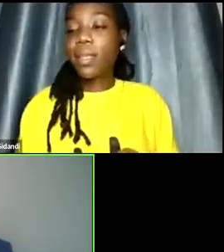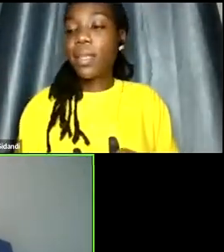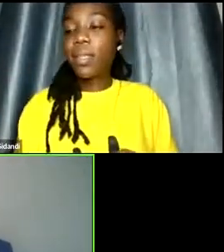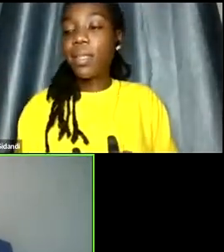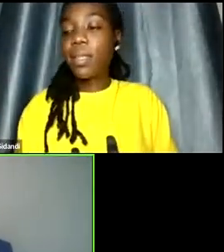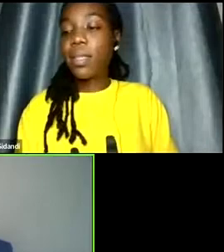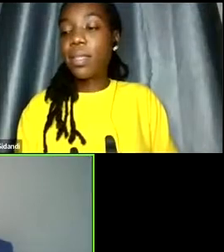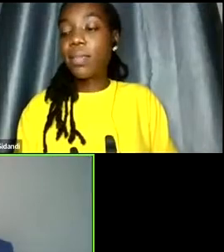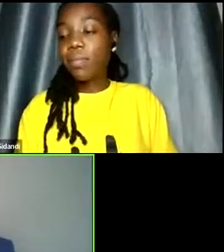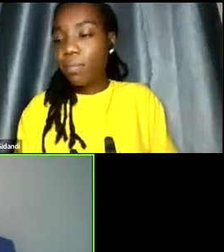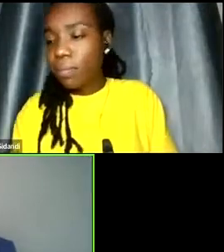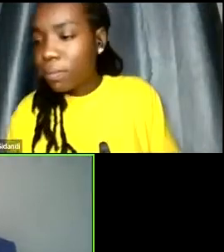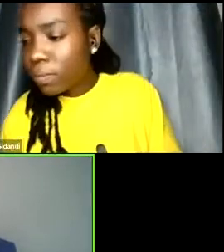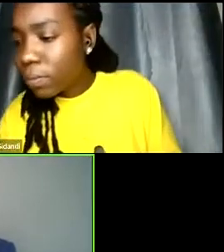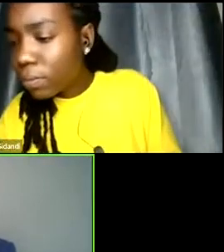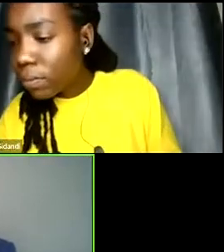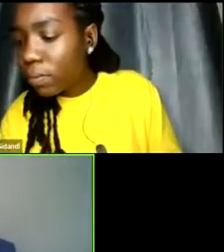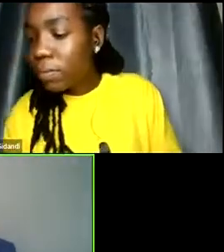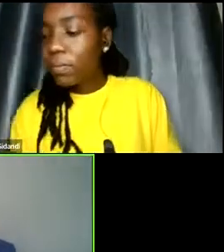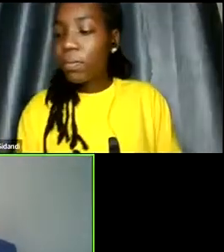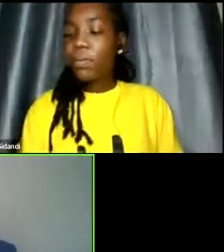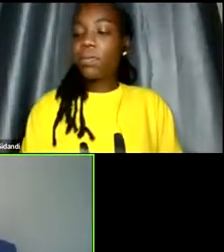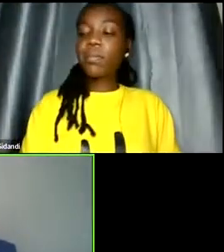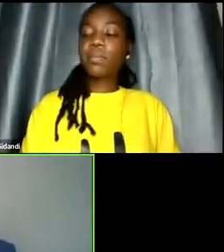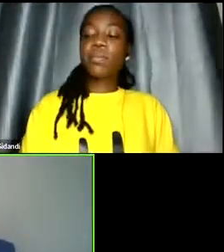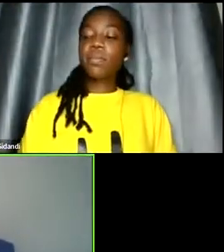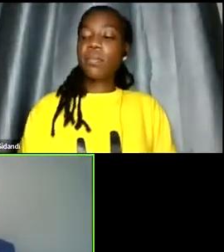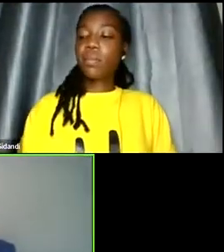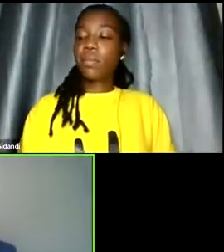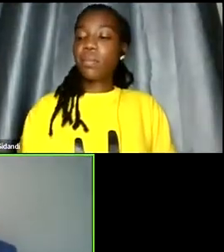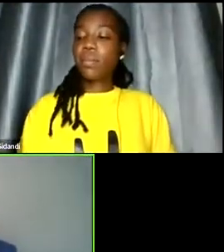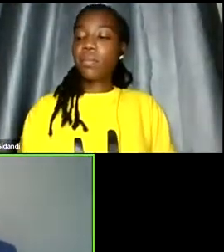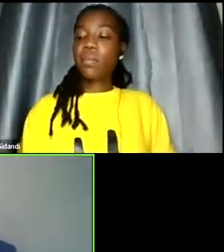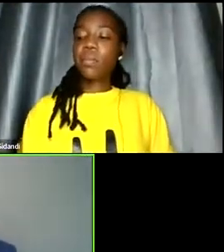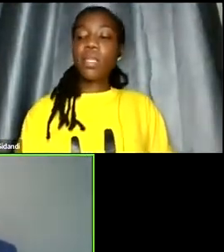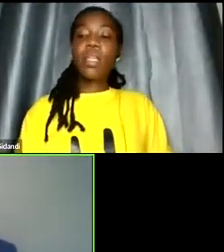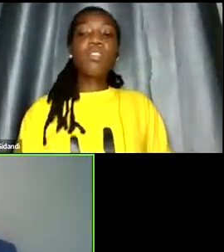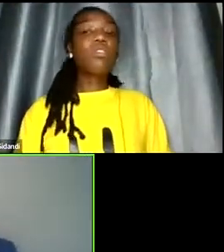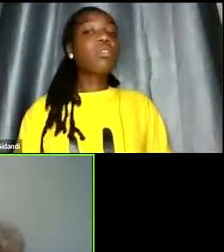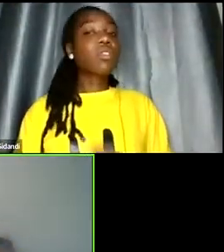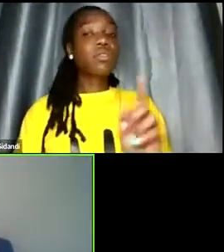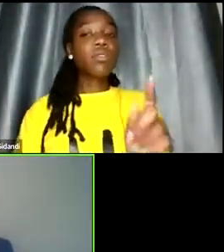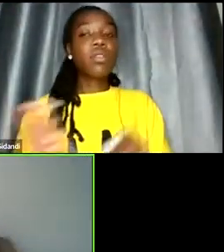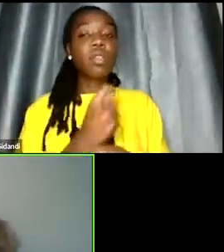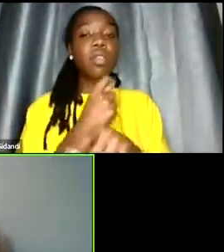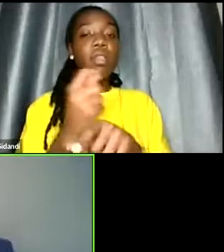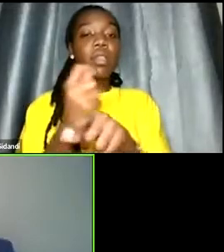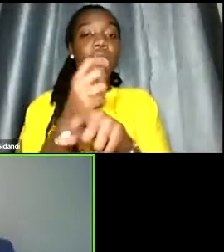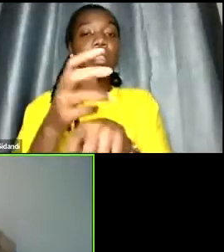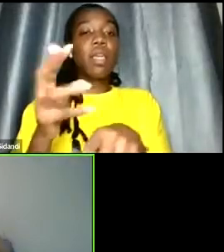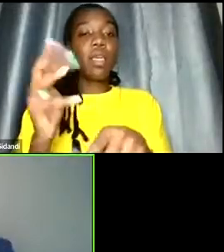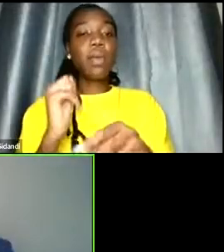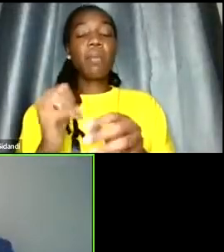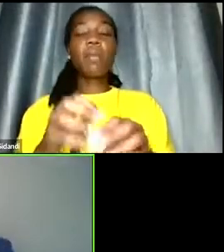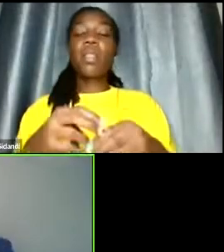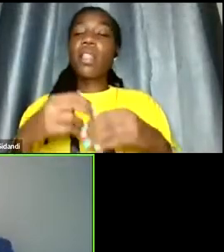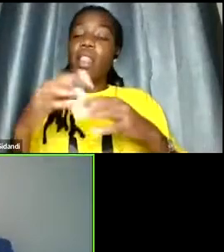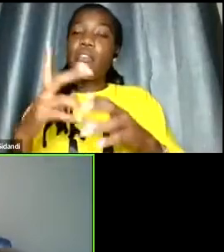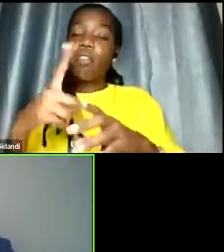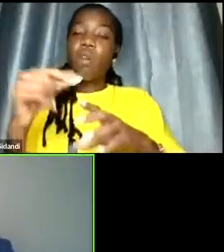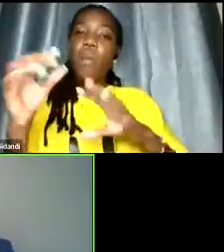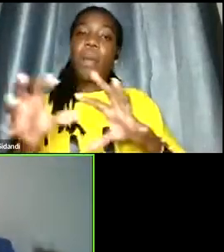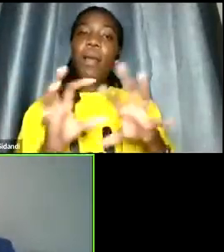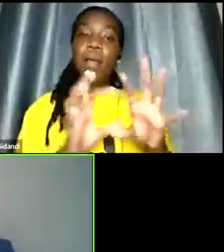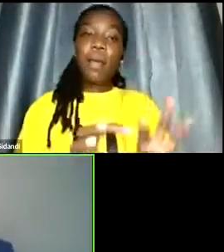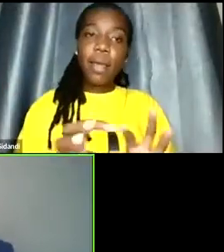is worse? For goodness sake, train them, release them to the market. There are companies in Uganda